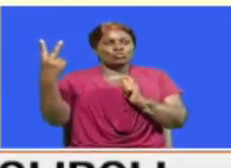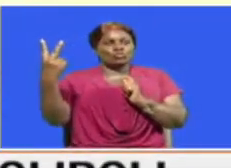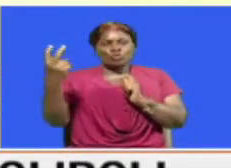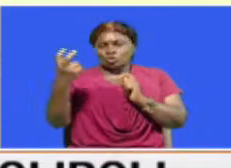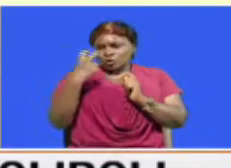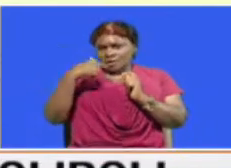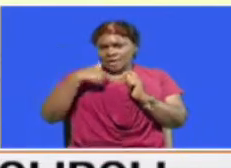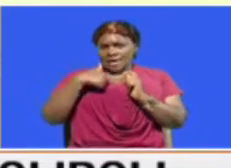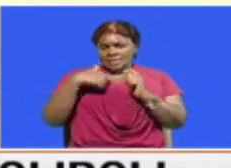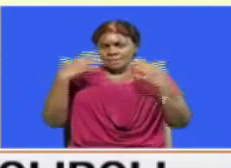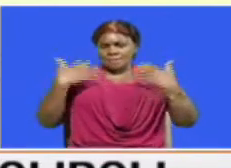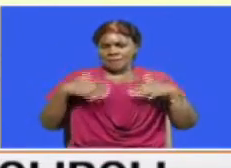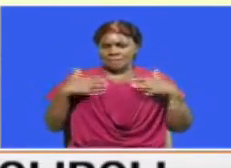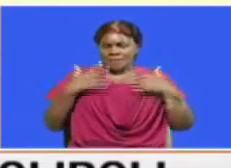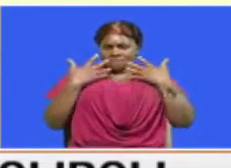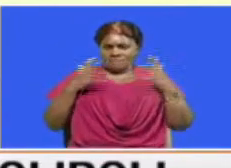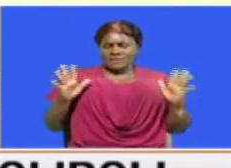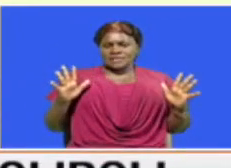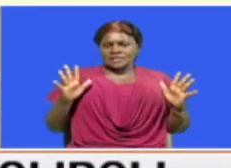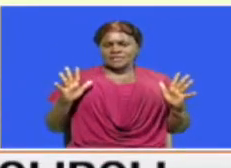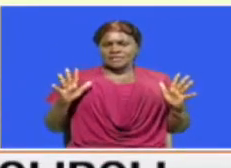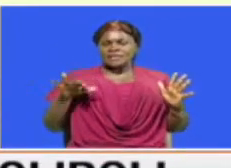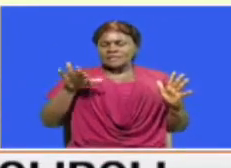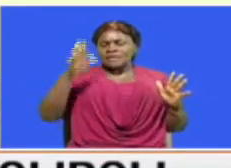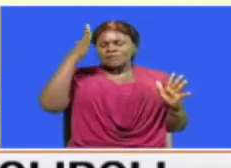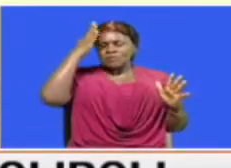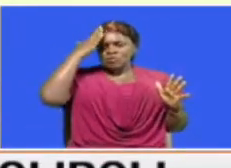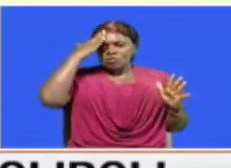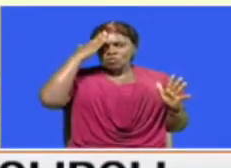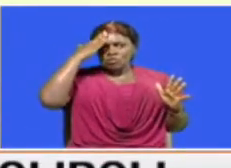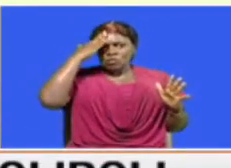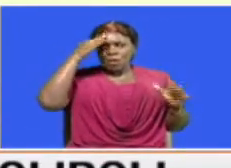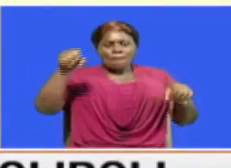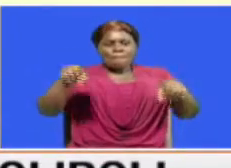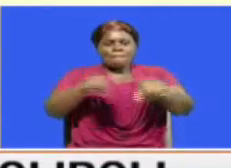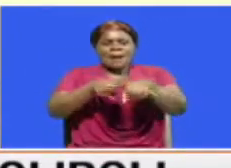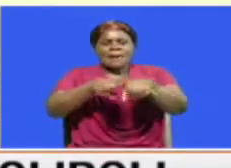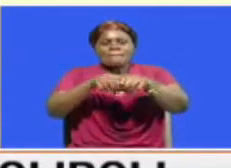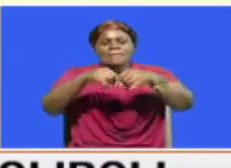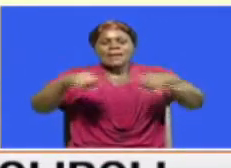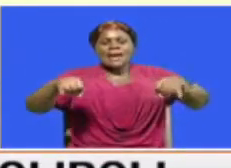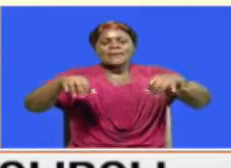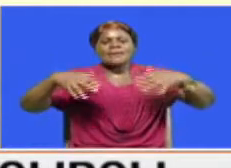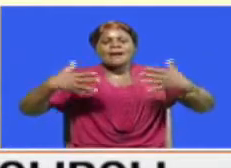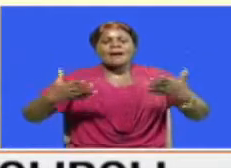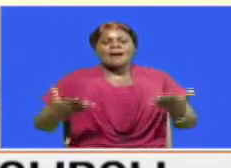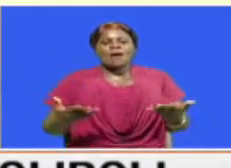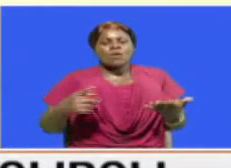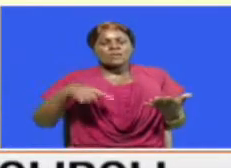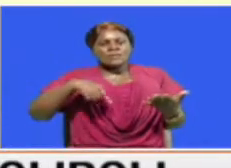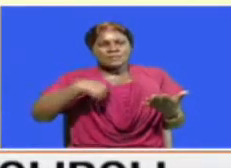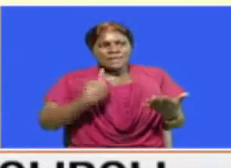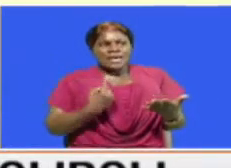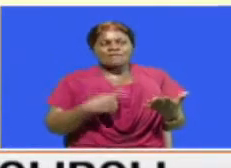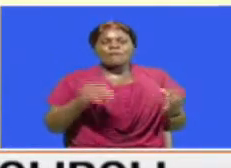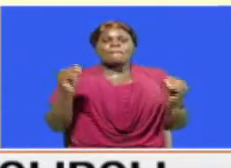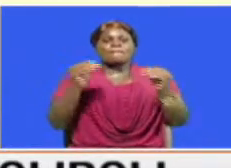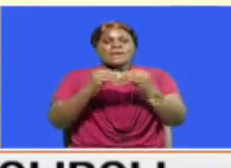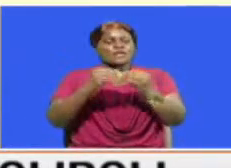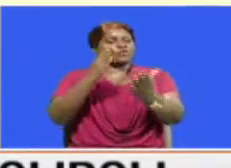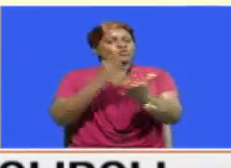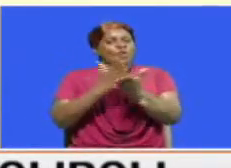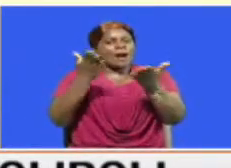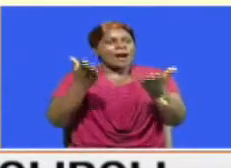zimetuona tukicheza. Na wenyewe wamejua Pipeline imekuja kivipi. Na sisi naye tutawaona juu